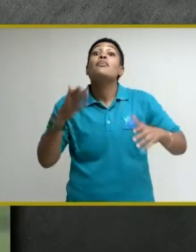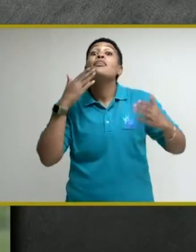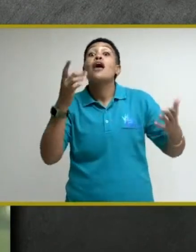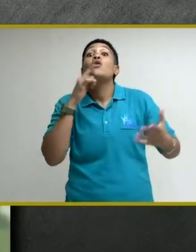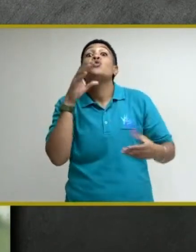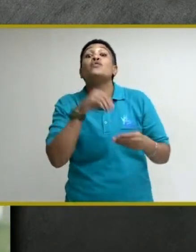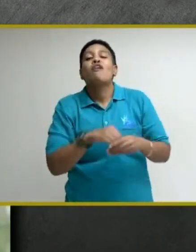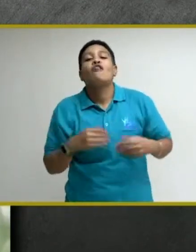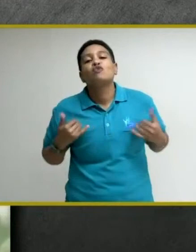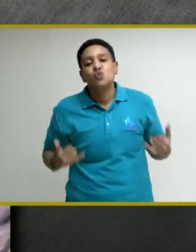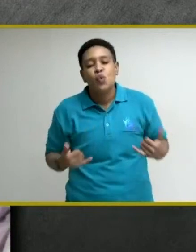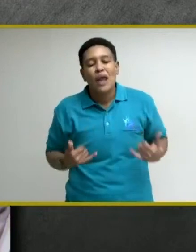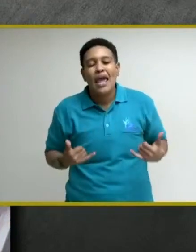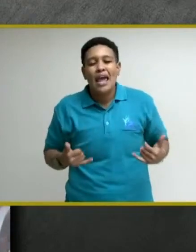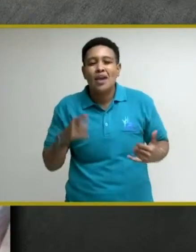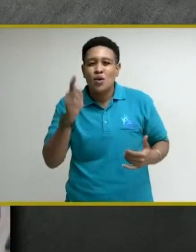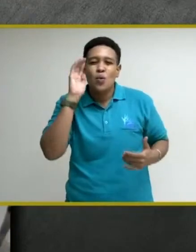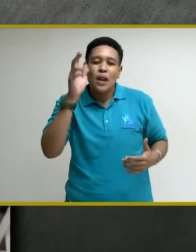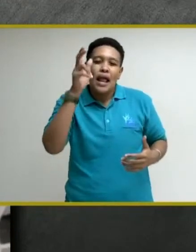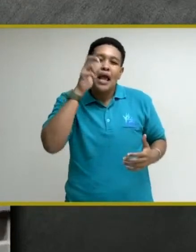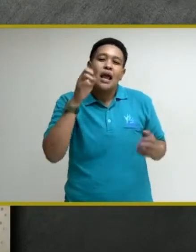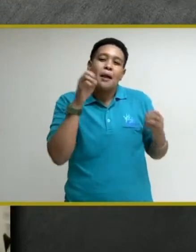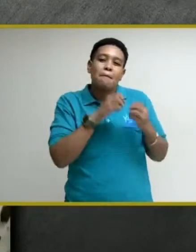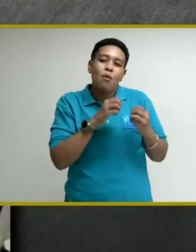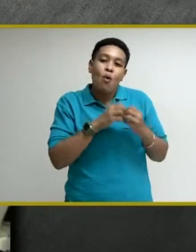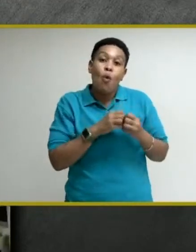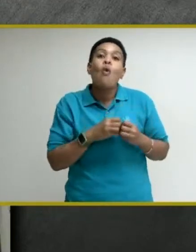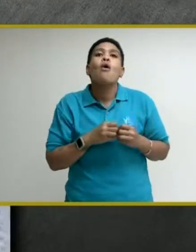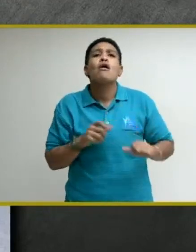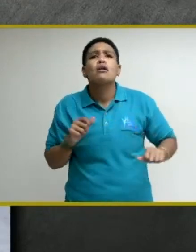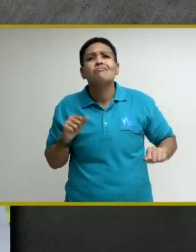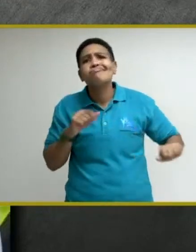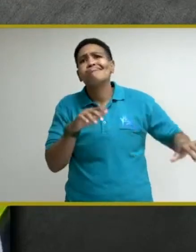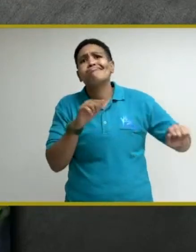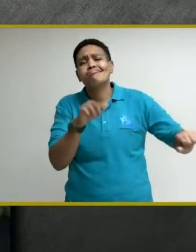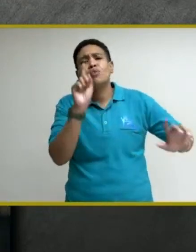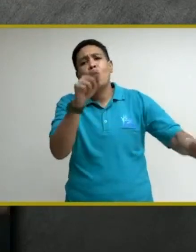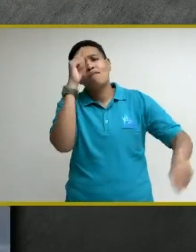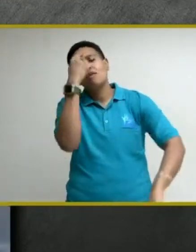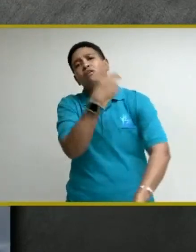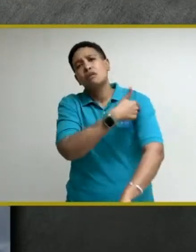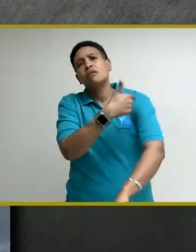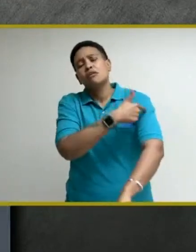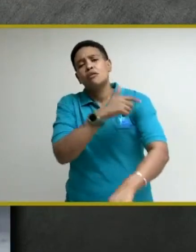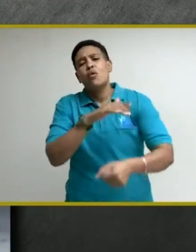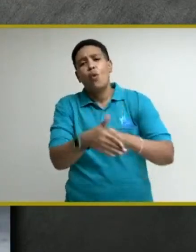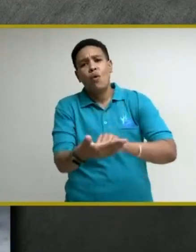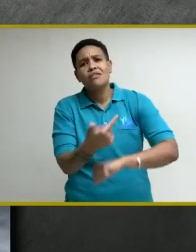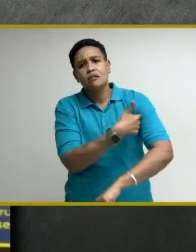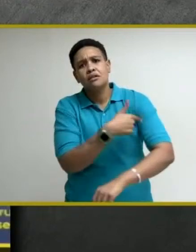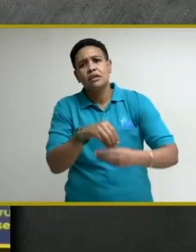of today. And you're going to hear about many other blitz to come in the future as we make plans to get